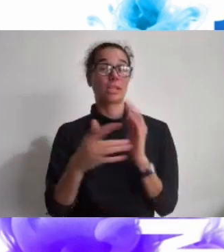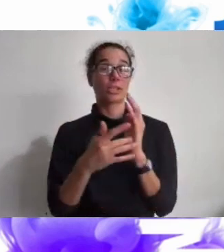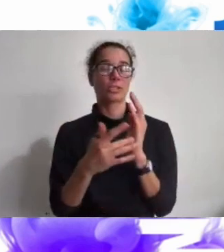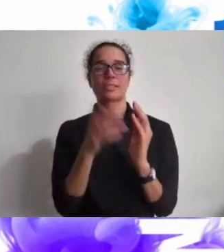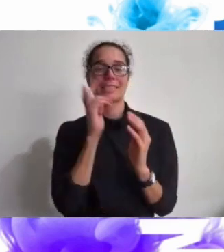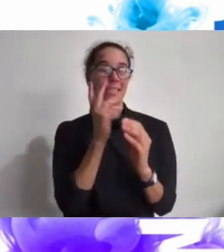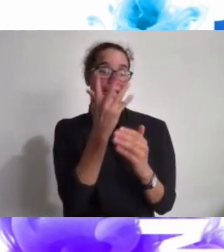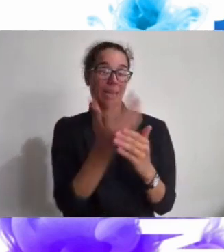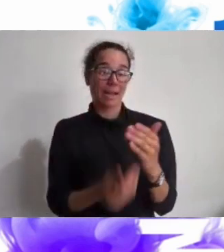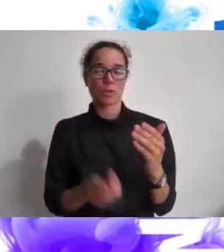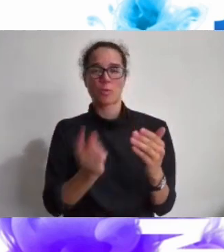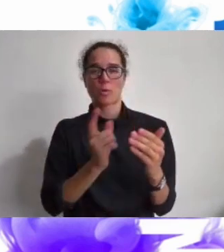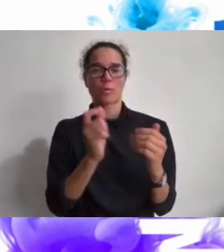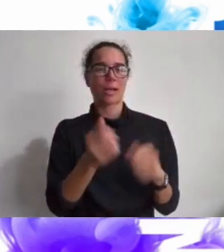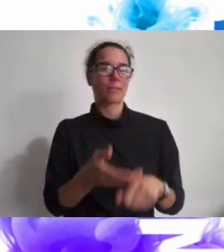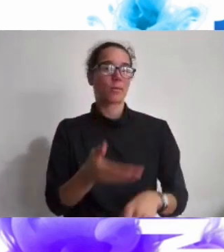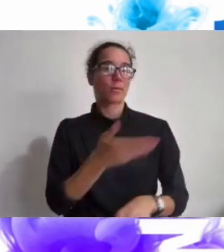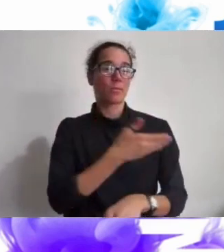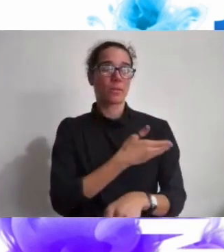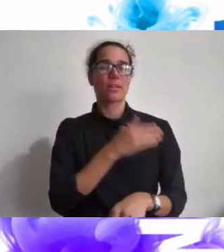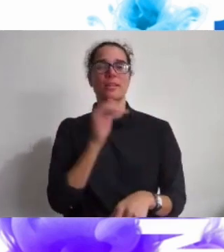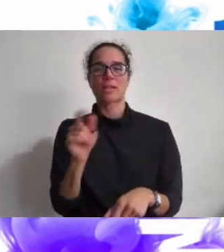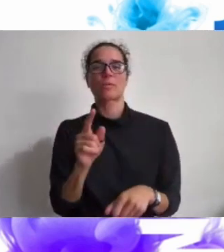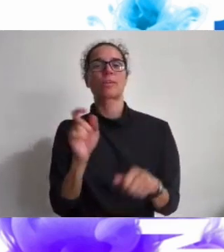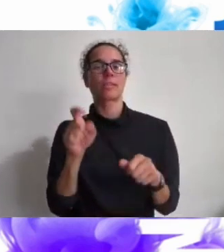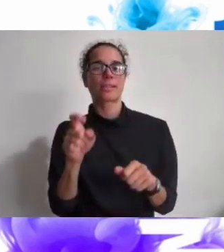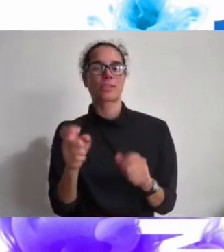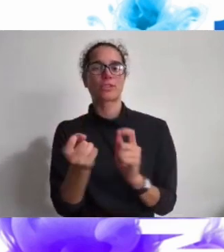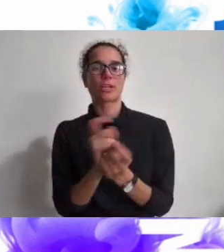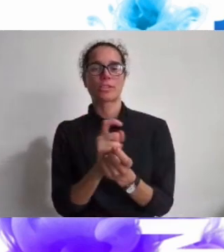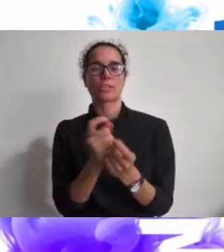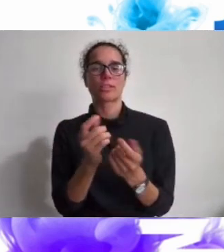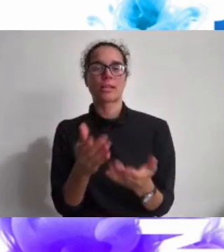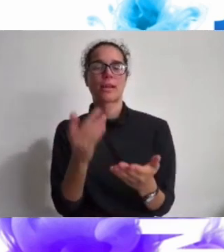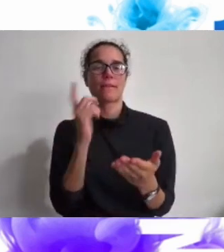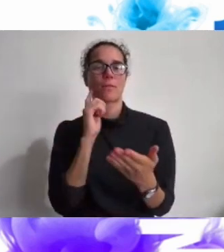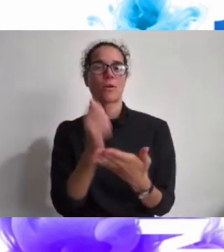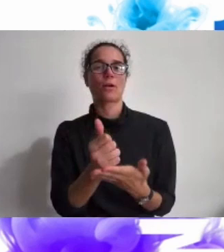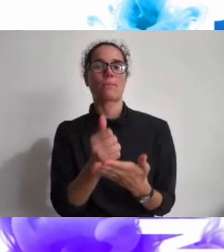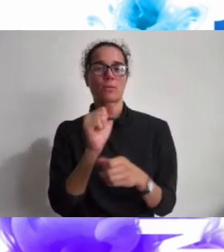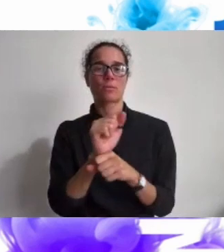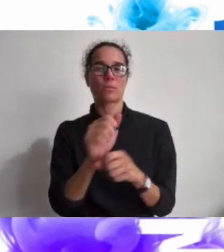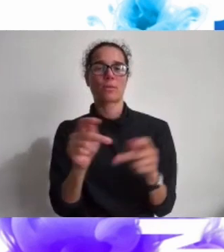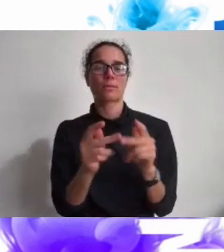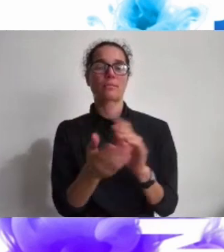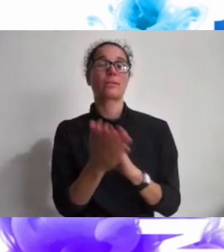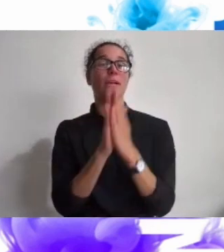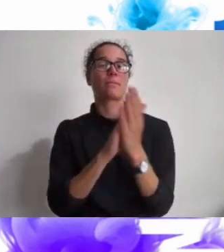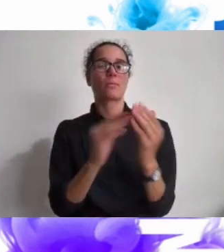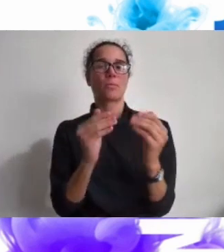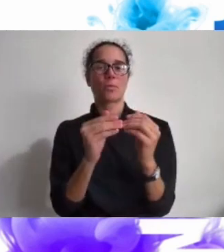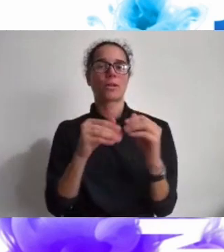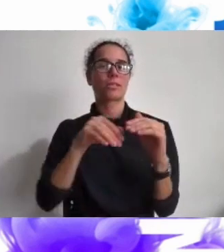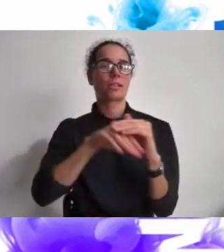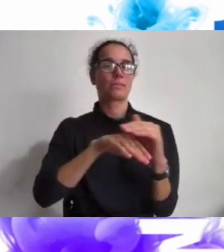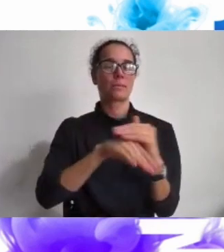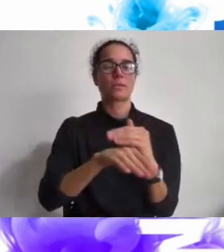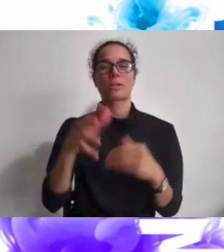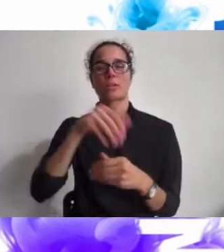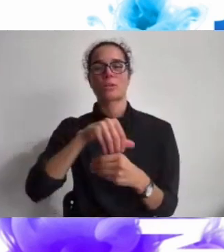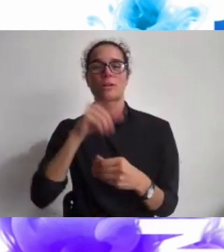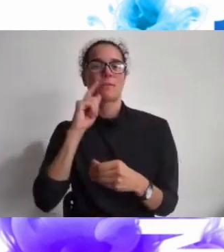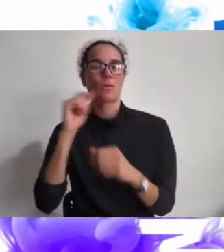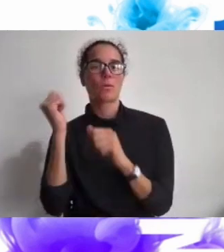and these areas for improvement, we can make the necessary changes to help the workplace become more accessible and inclusive for all. And